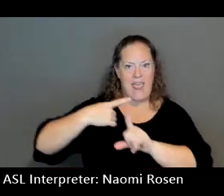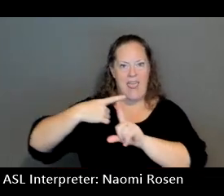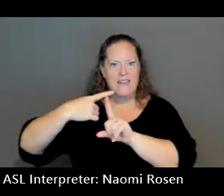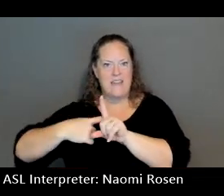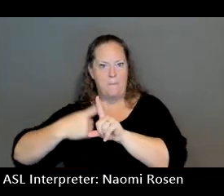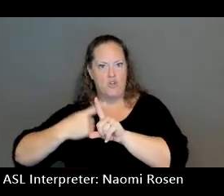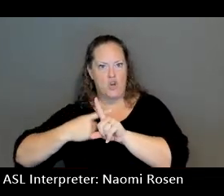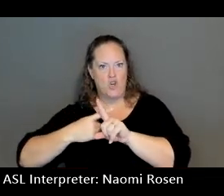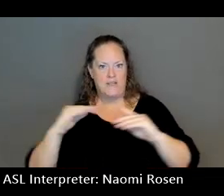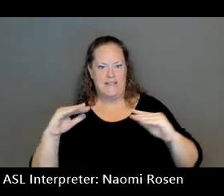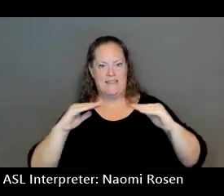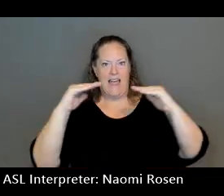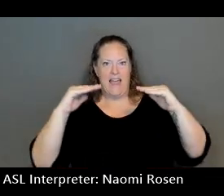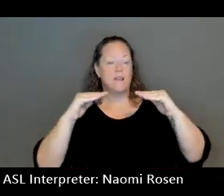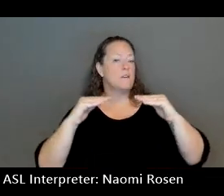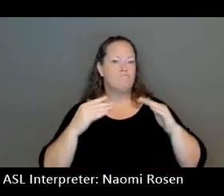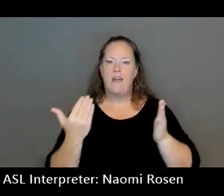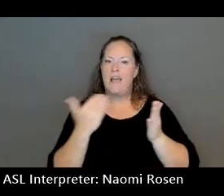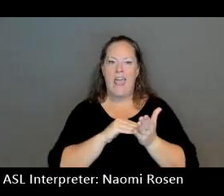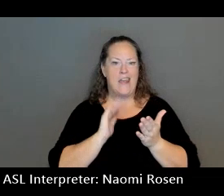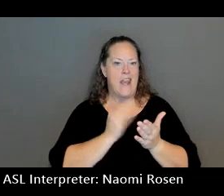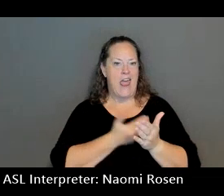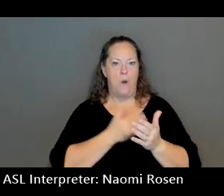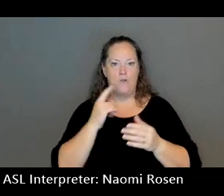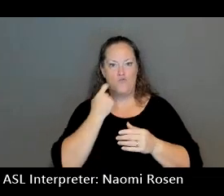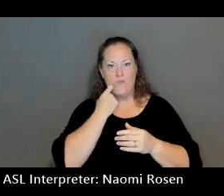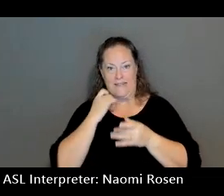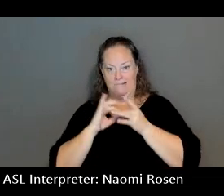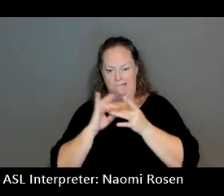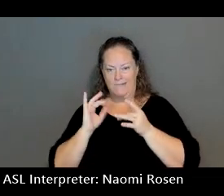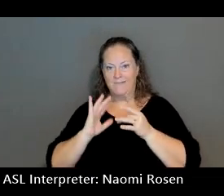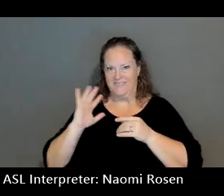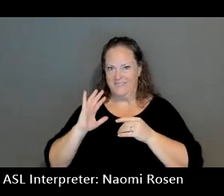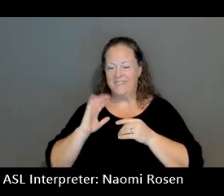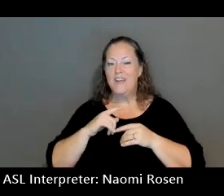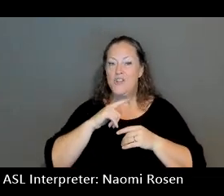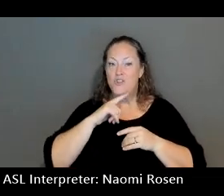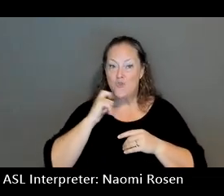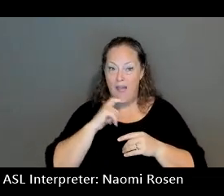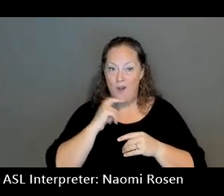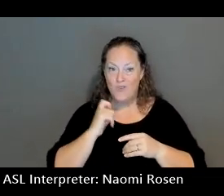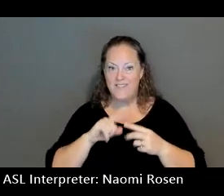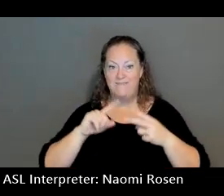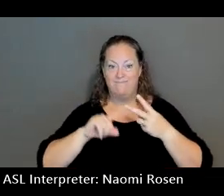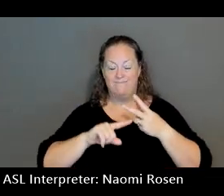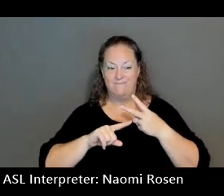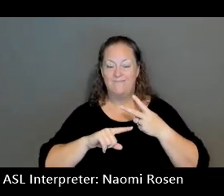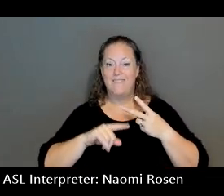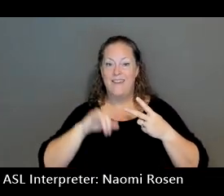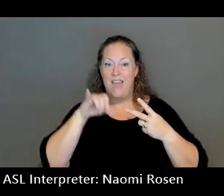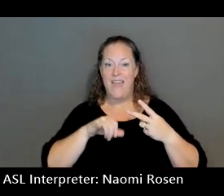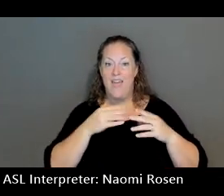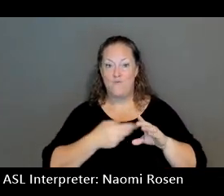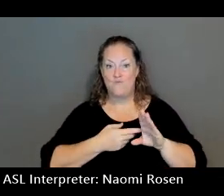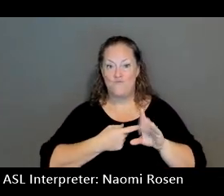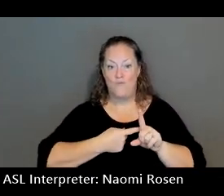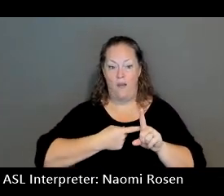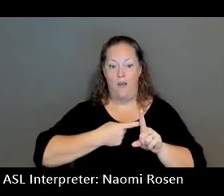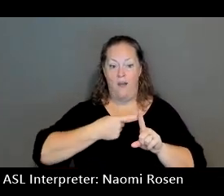just like our informal conversations, drought and the rising temperatures came up as the